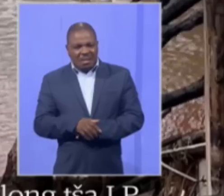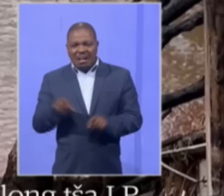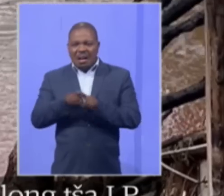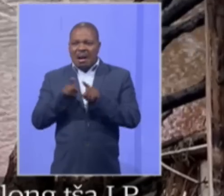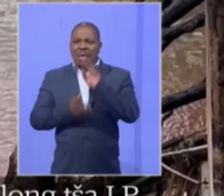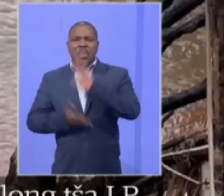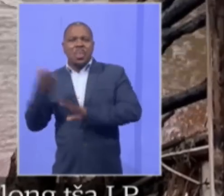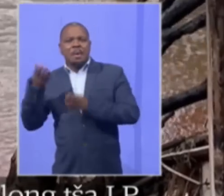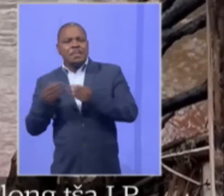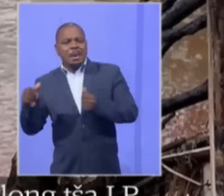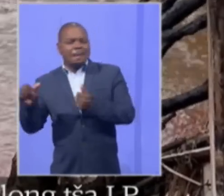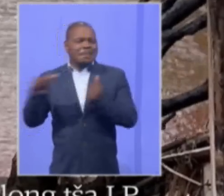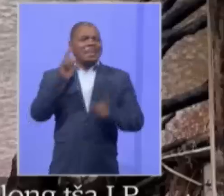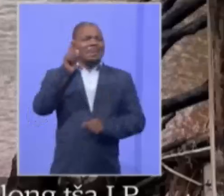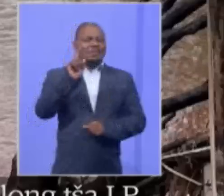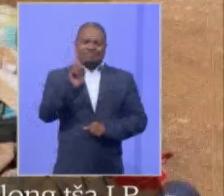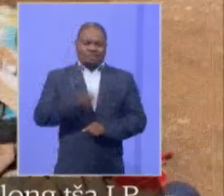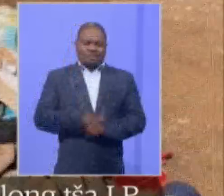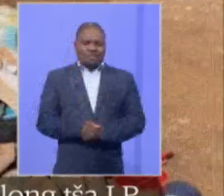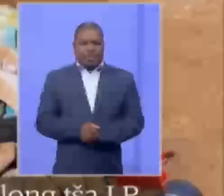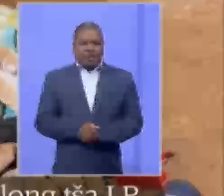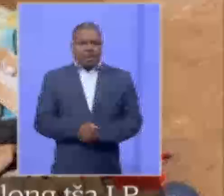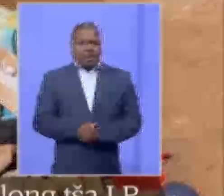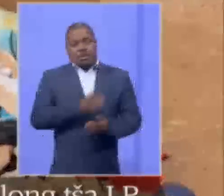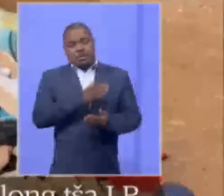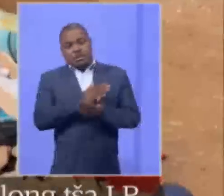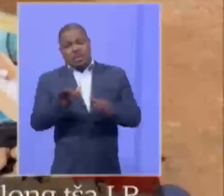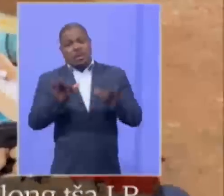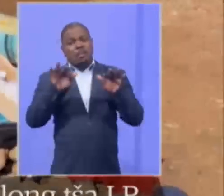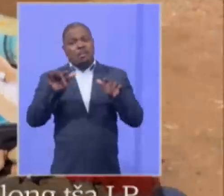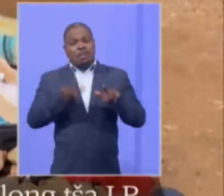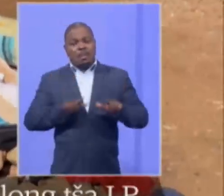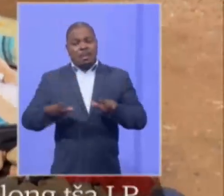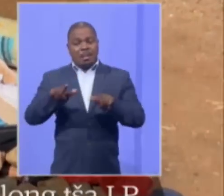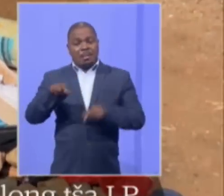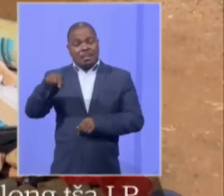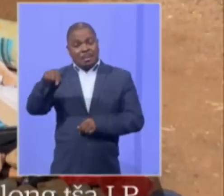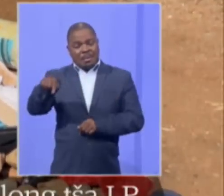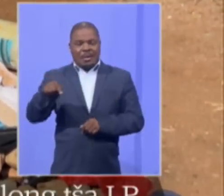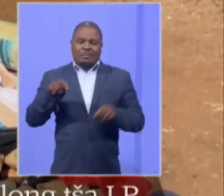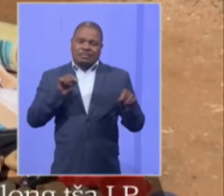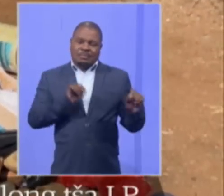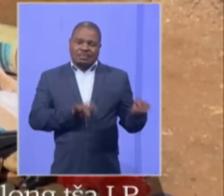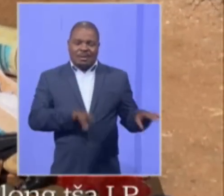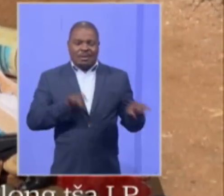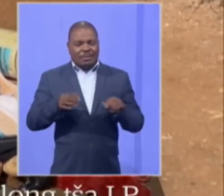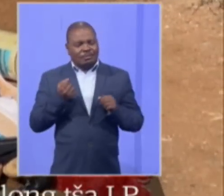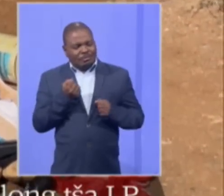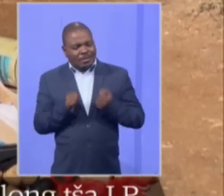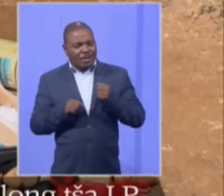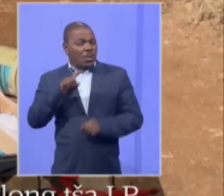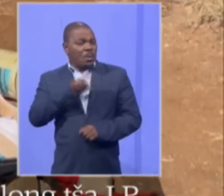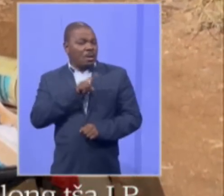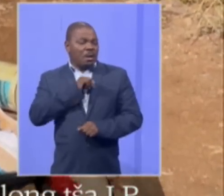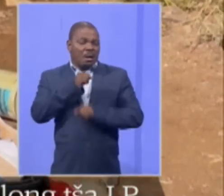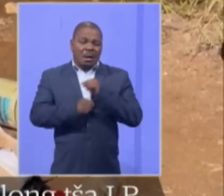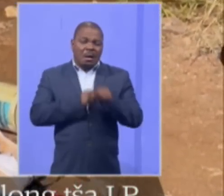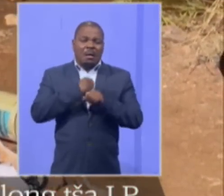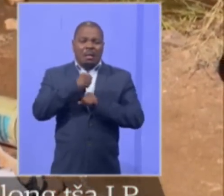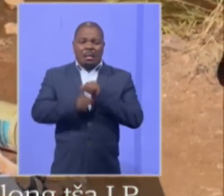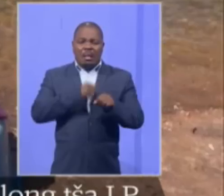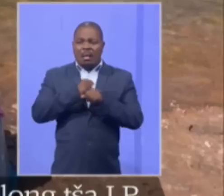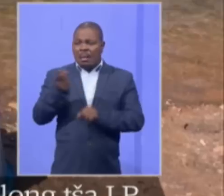diketekete. Go sa le bjalo ba bangwe ba badudi ka Limpopo ba sa goga ka kgara ka ge e le mengwaga